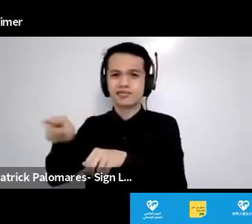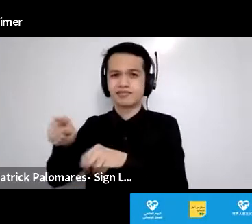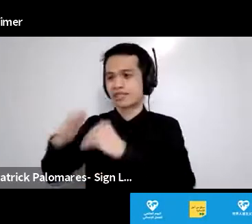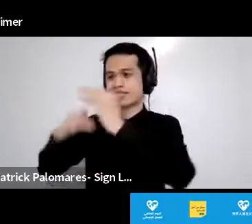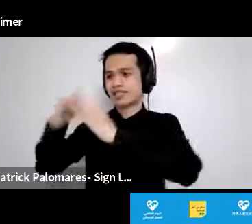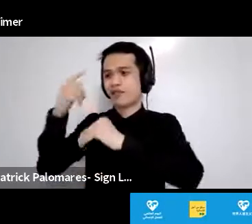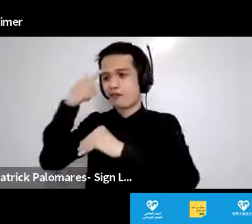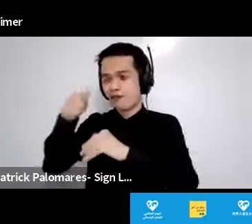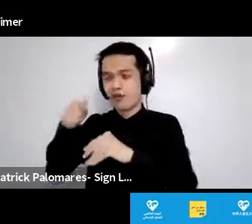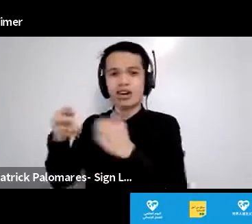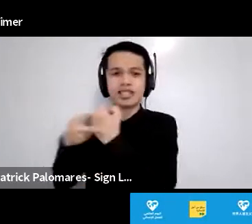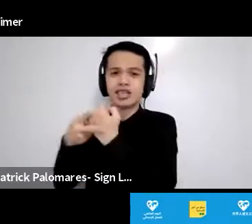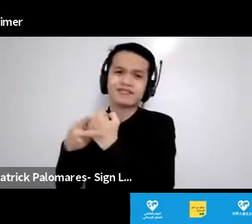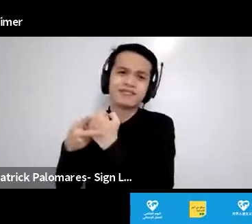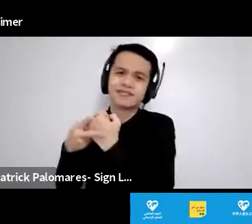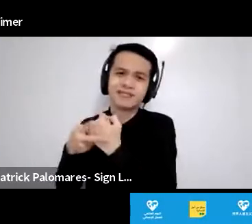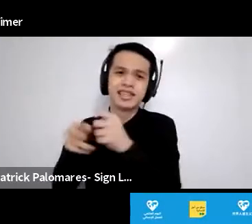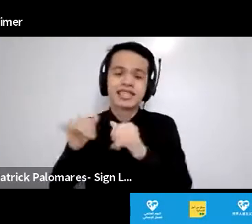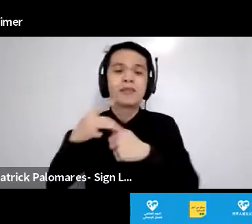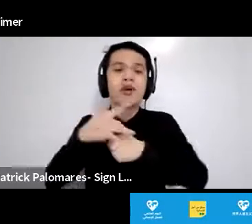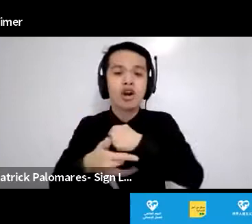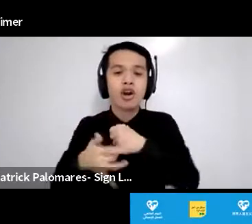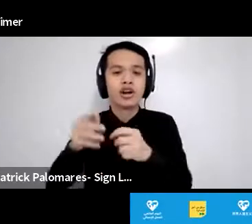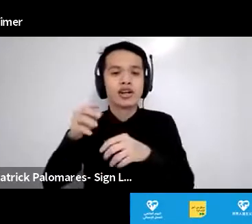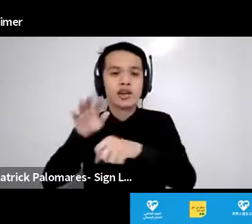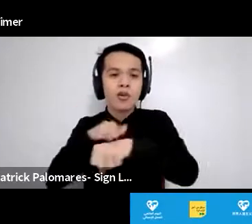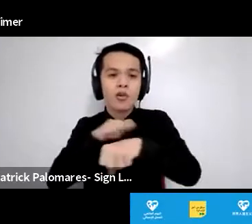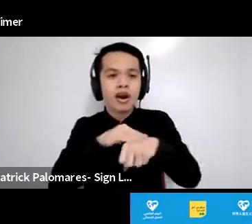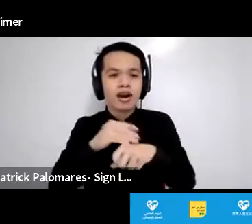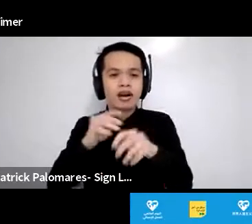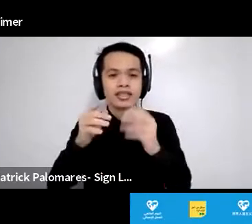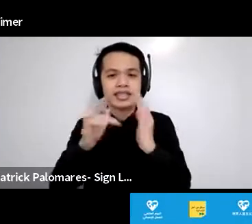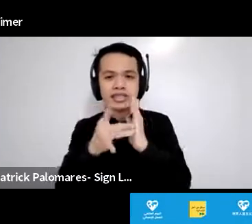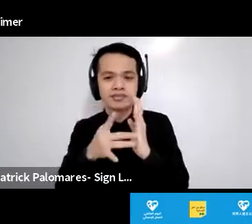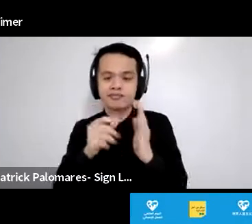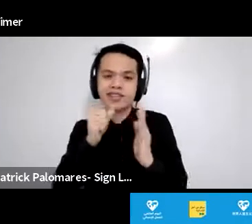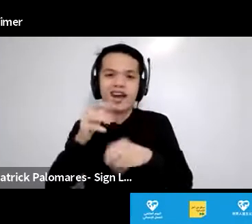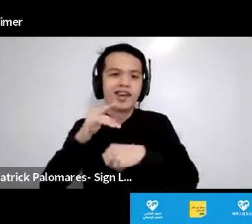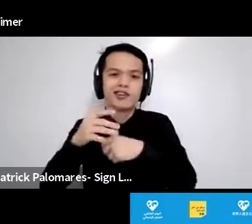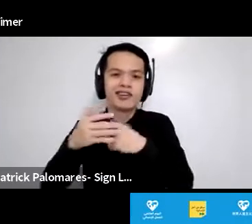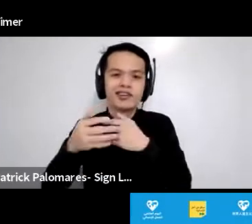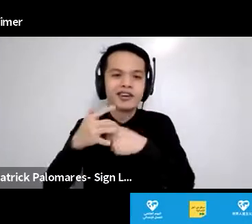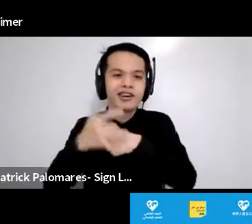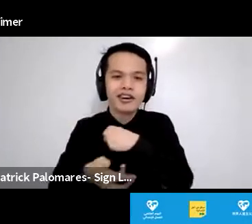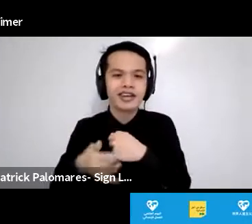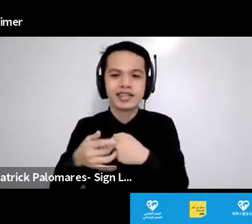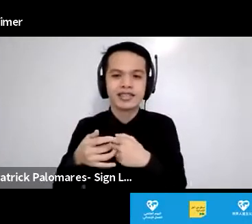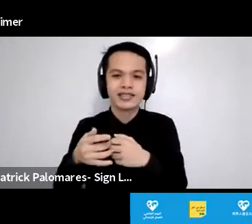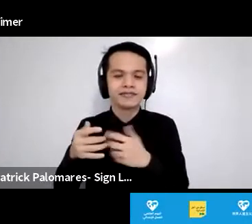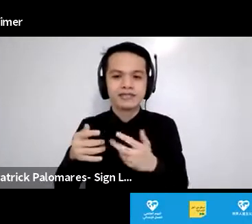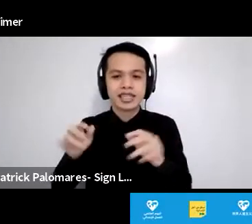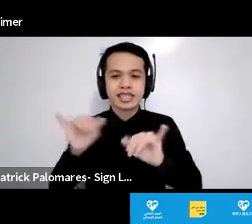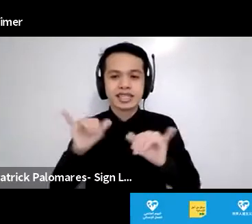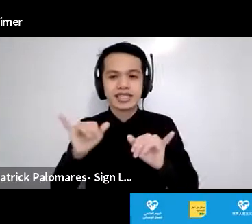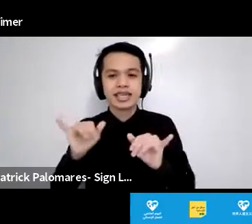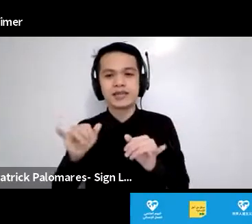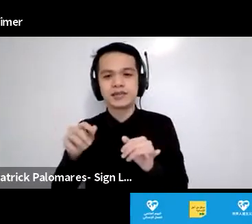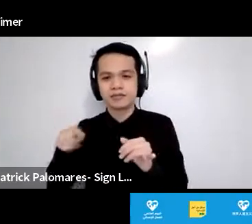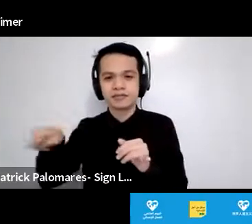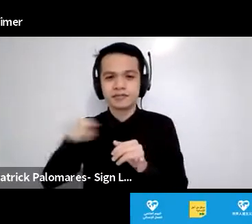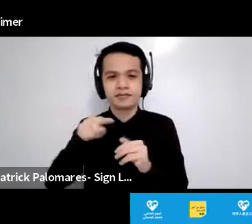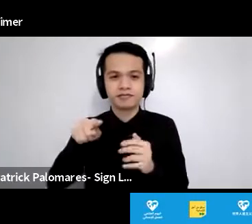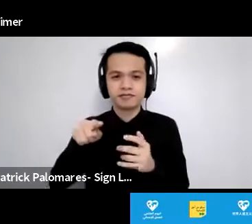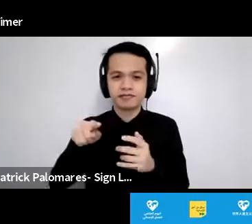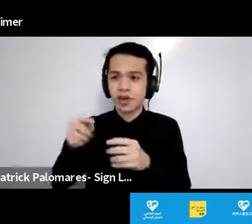evacuation centers. Our early warning device systems aren't early enough. Some cities are doing better than others because they have more